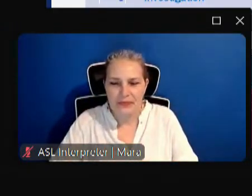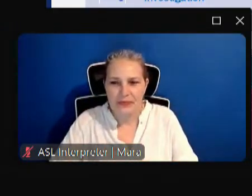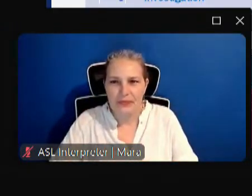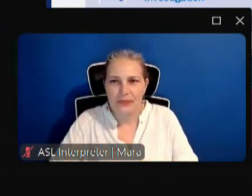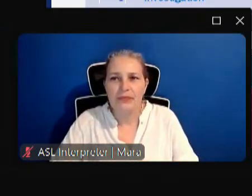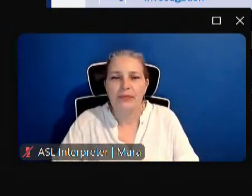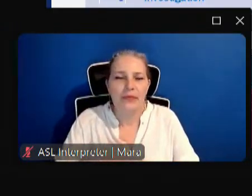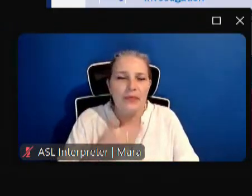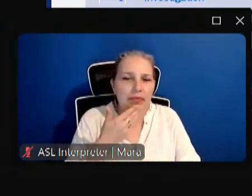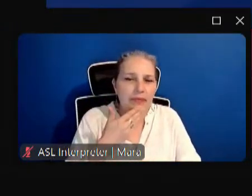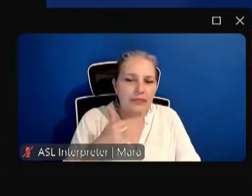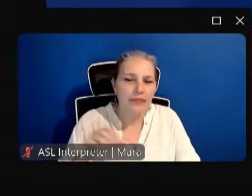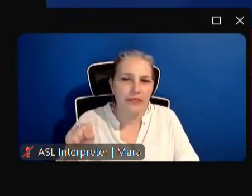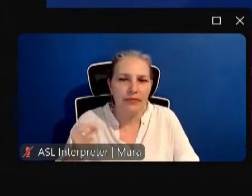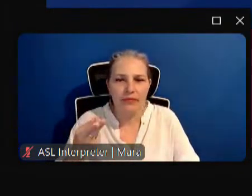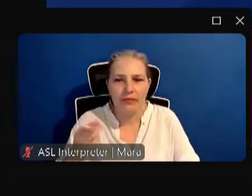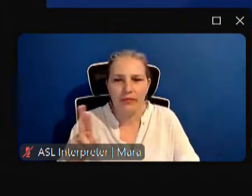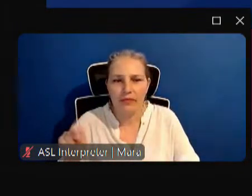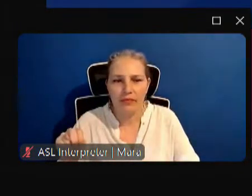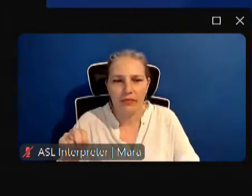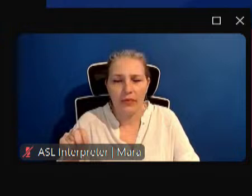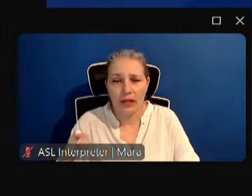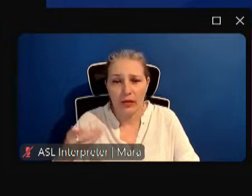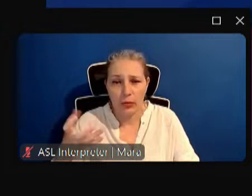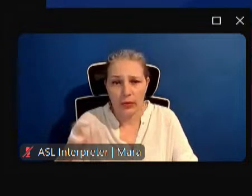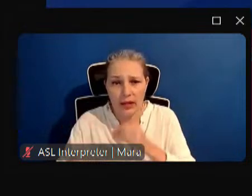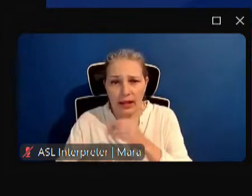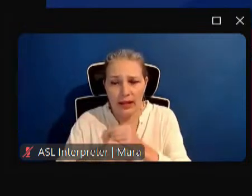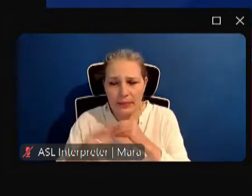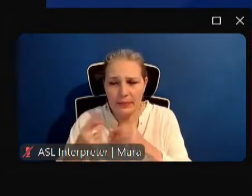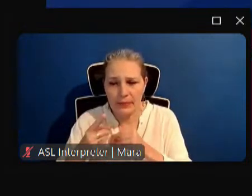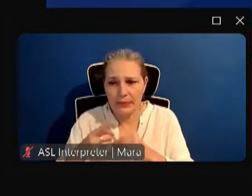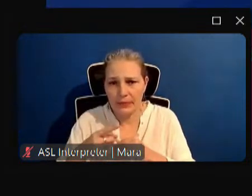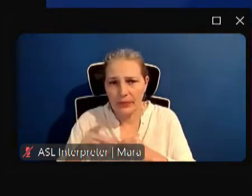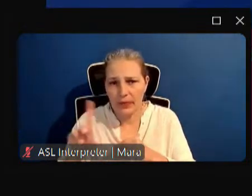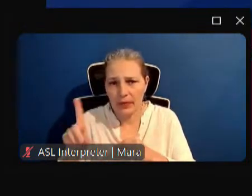Thank you, Sharon. Director Bodak, did you have anything to add?